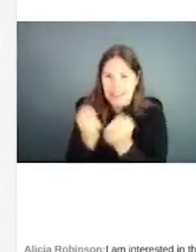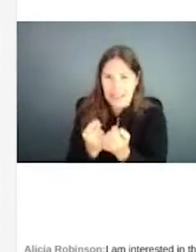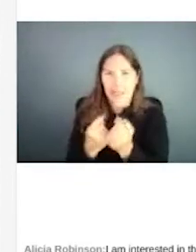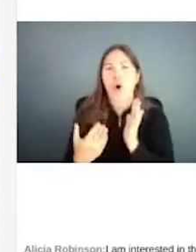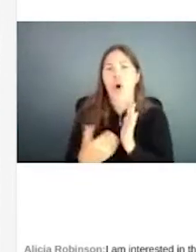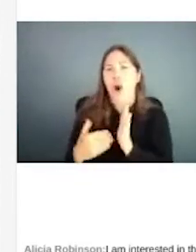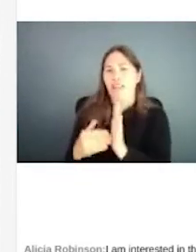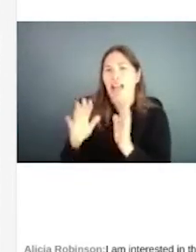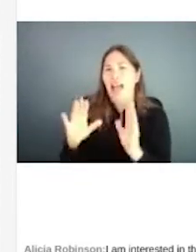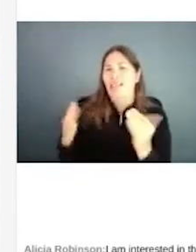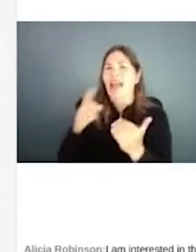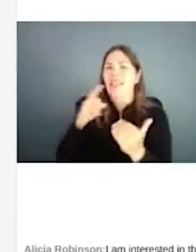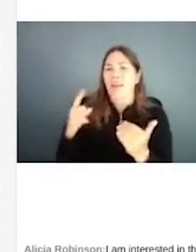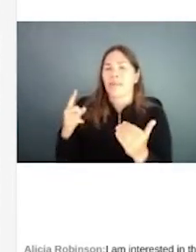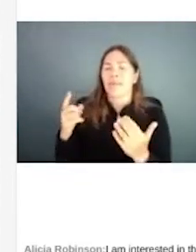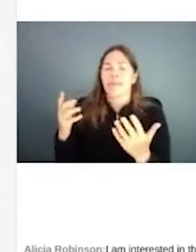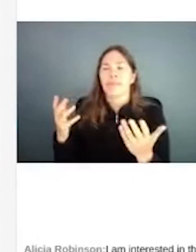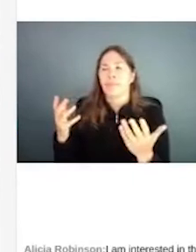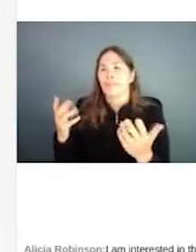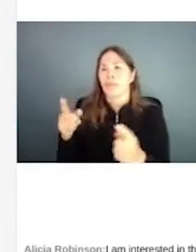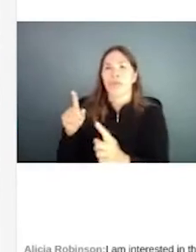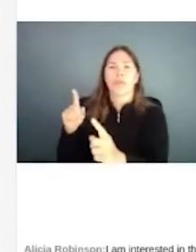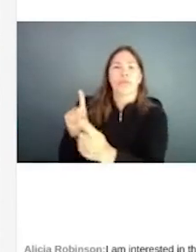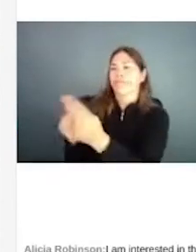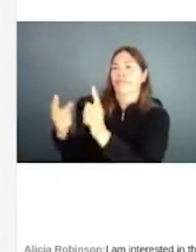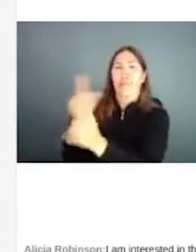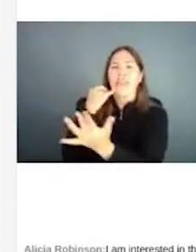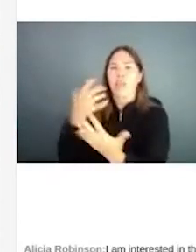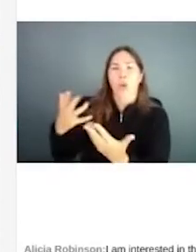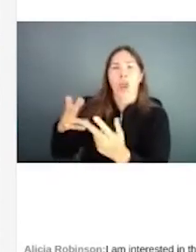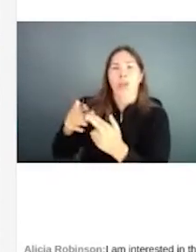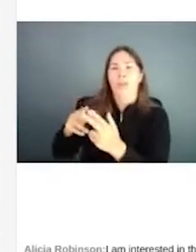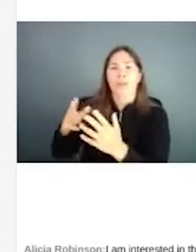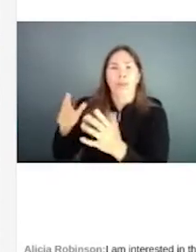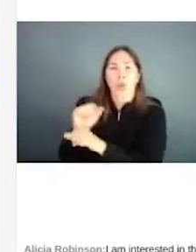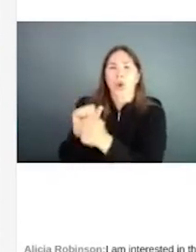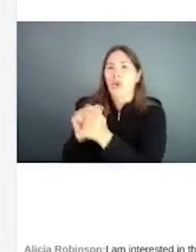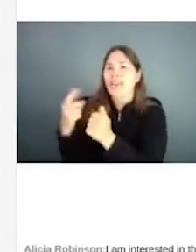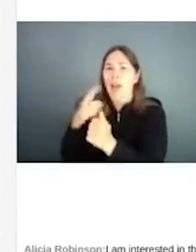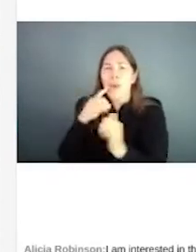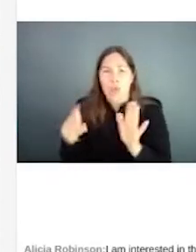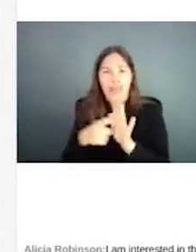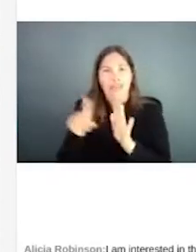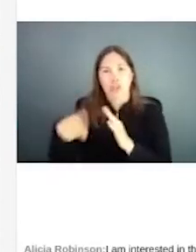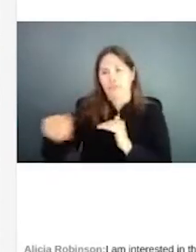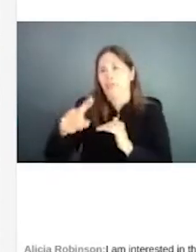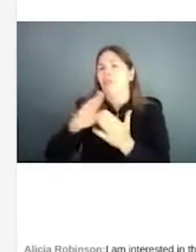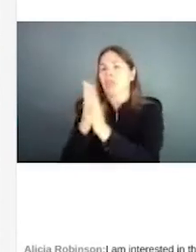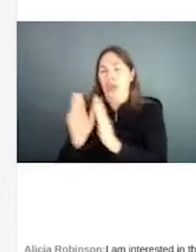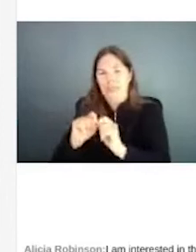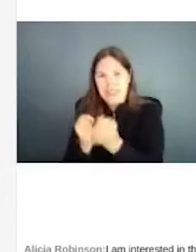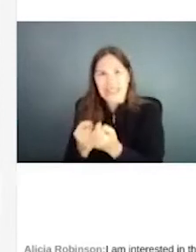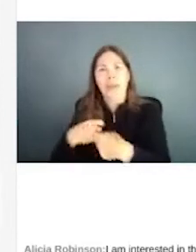Oftentimes, I'll let them sort of gravitate towards people they want to work with. I will identify them as a team. I will have them